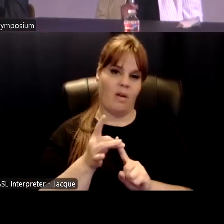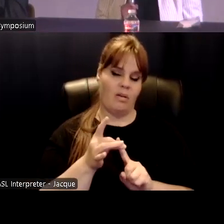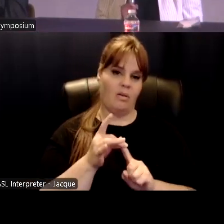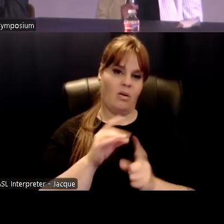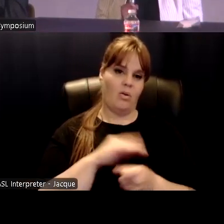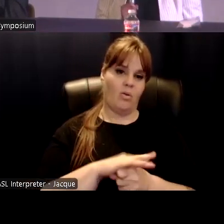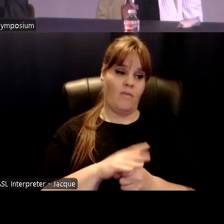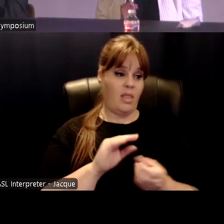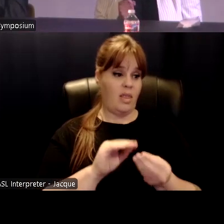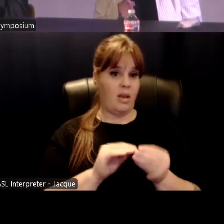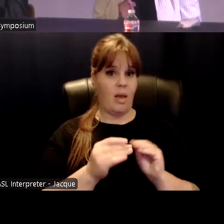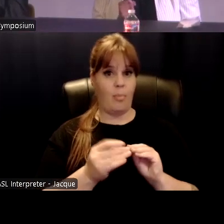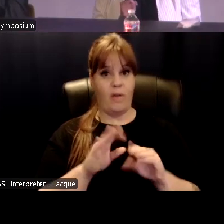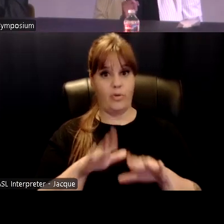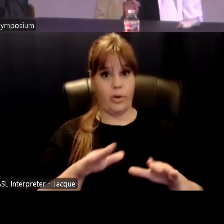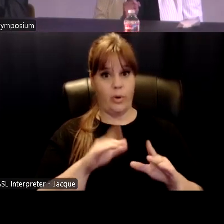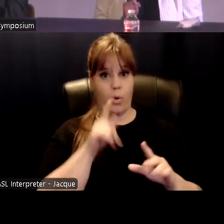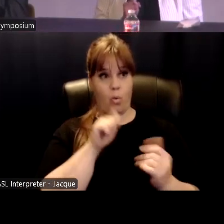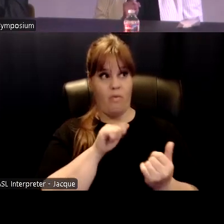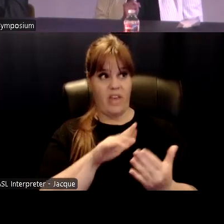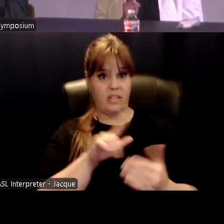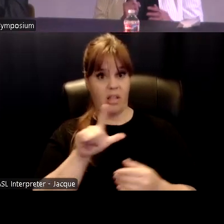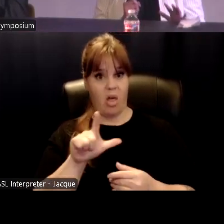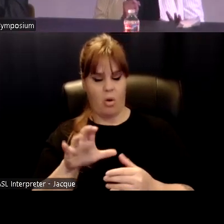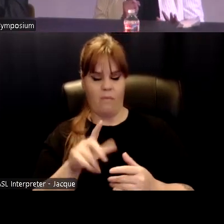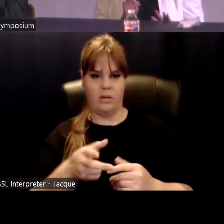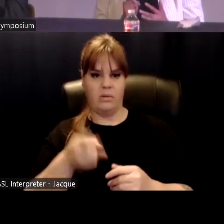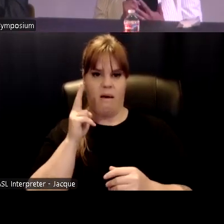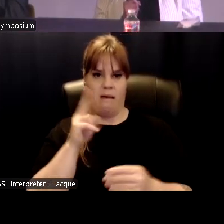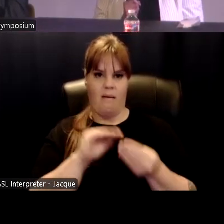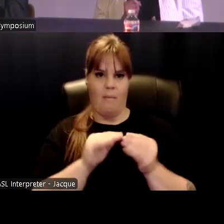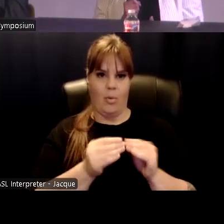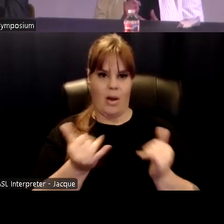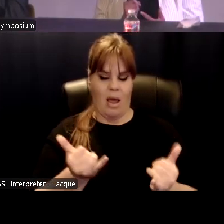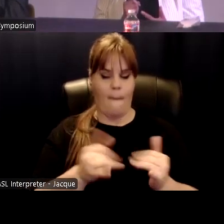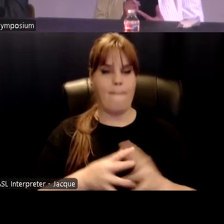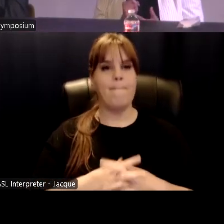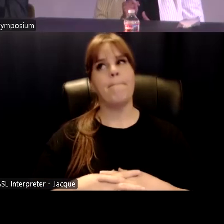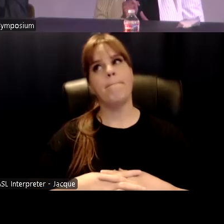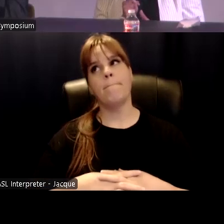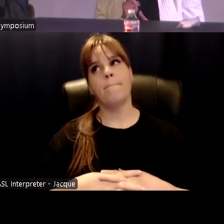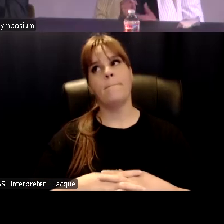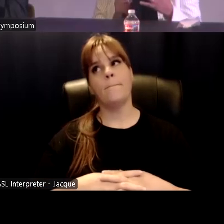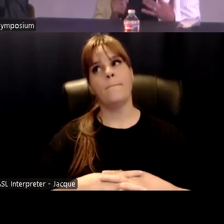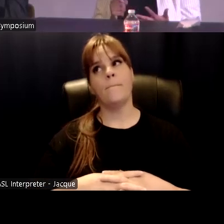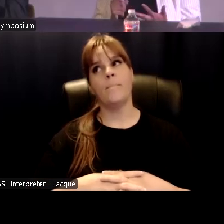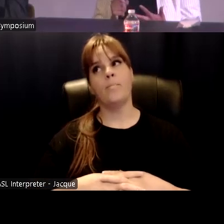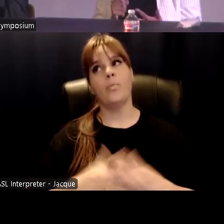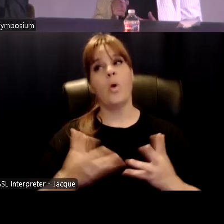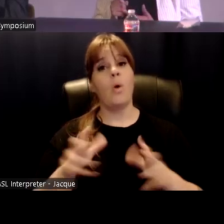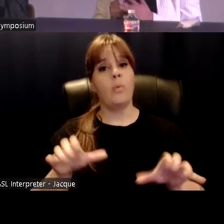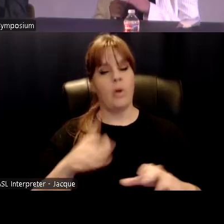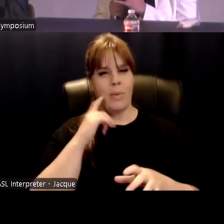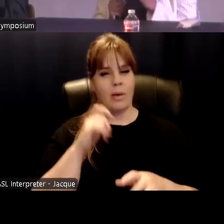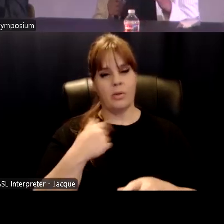long COVID is pretty high. And what we do, thankfully, because we have a 504